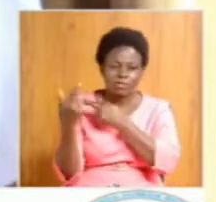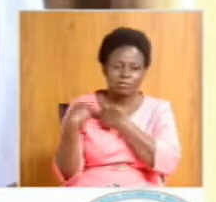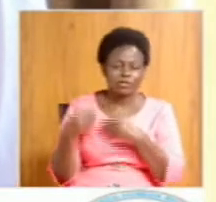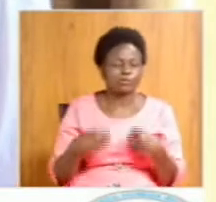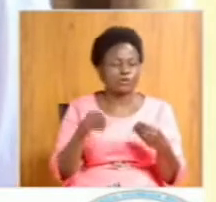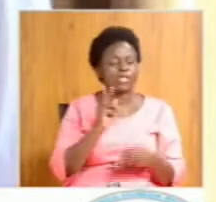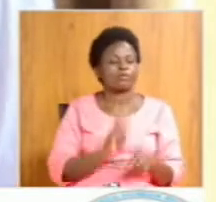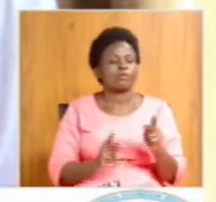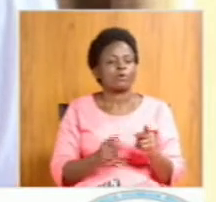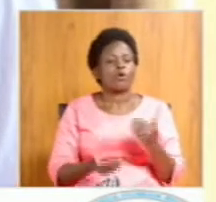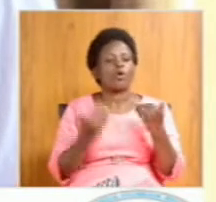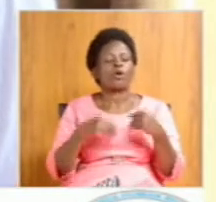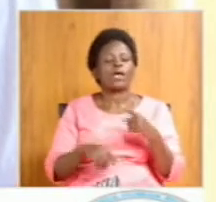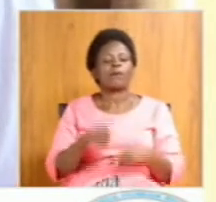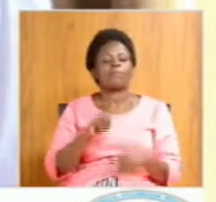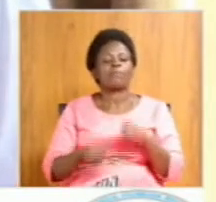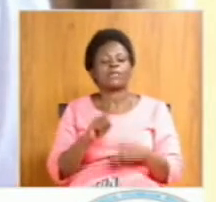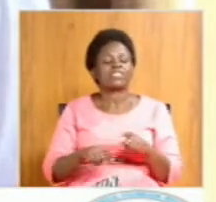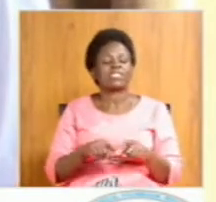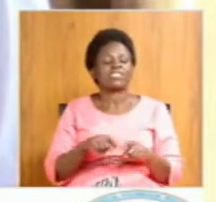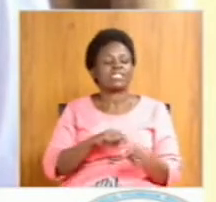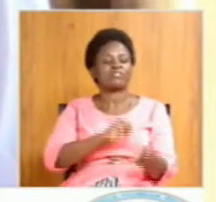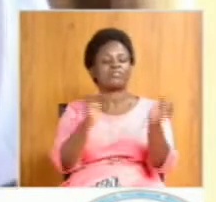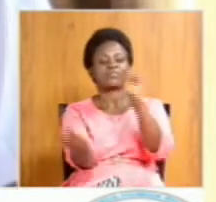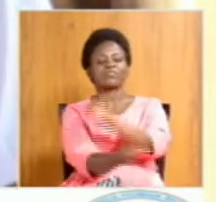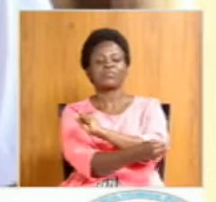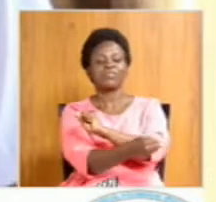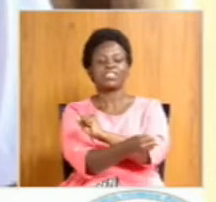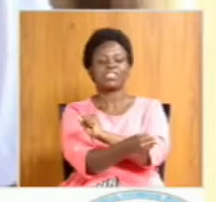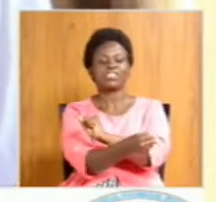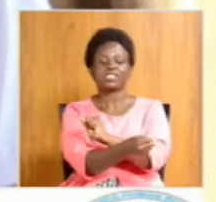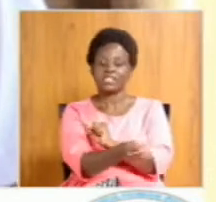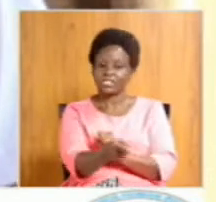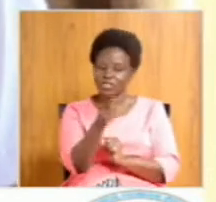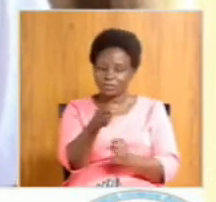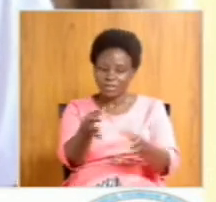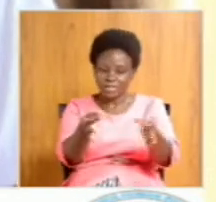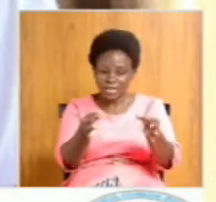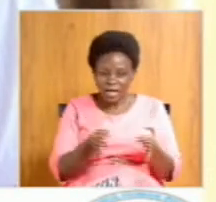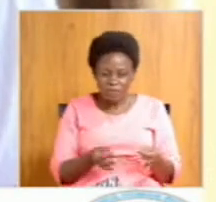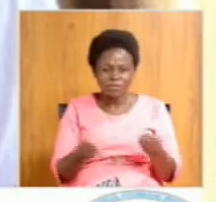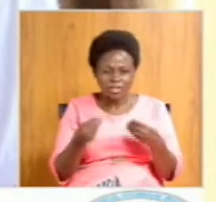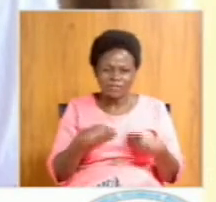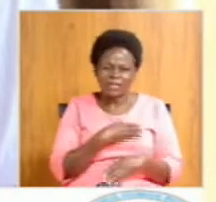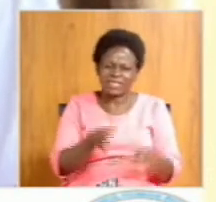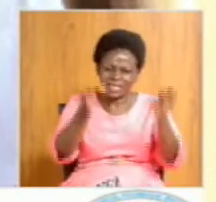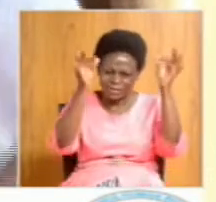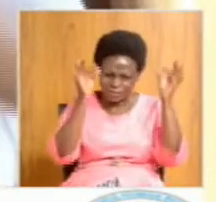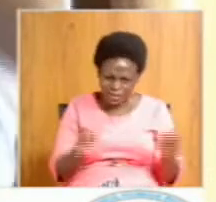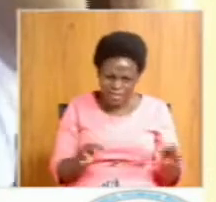people, or that the politicians have taken the center stage, and that you should account for giving us everything